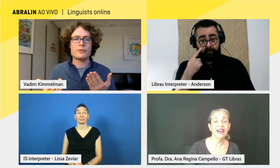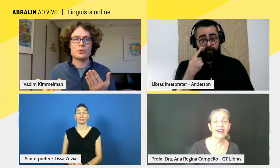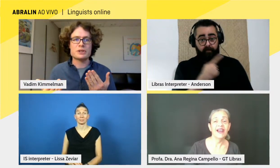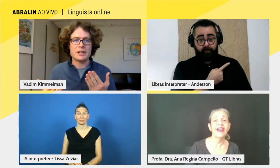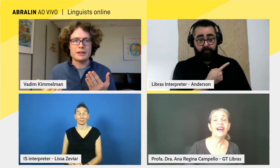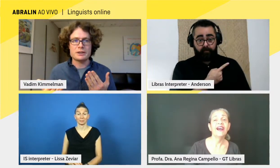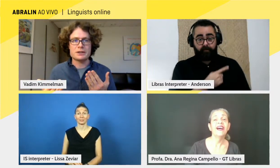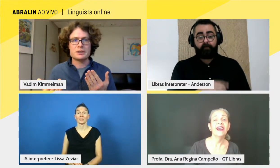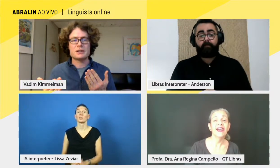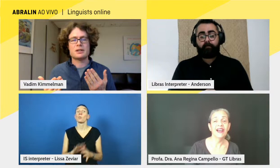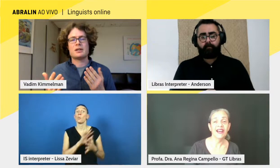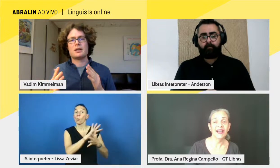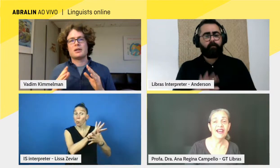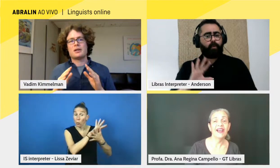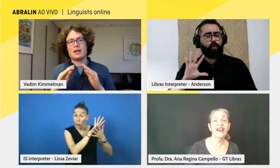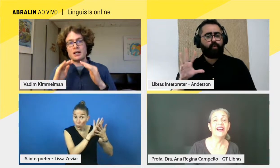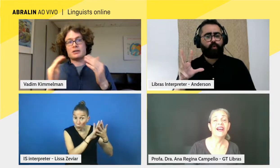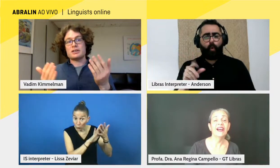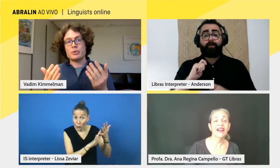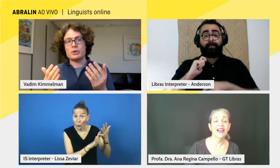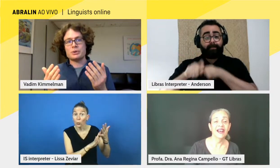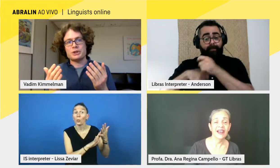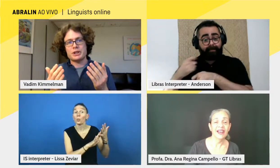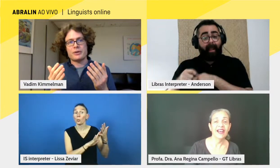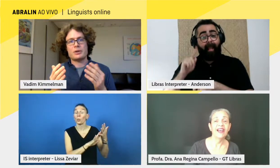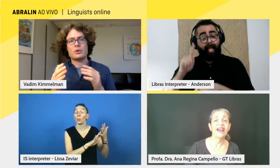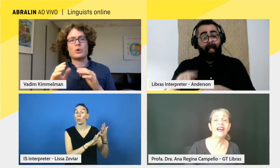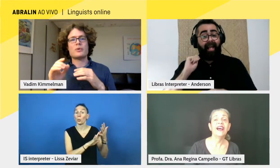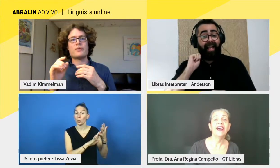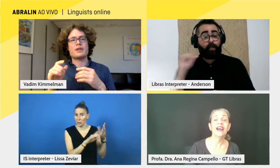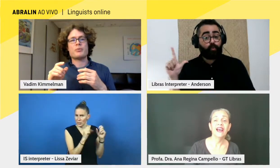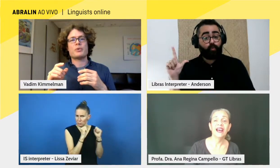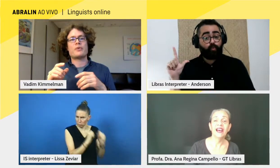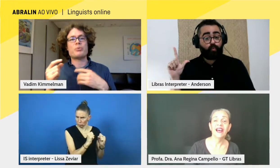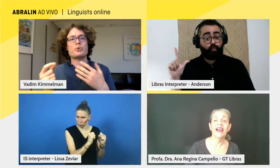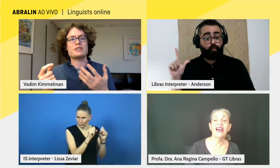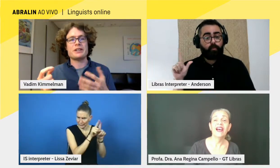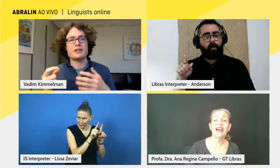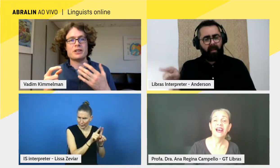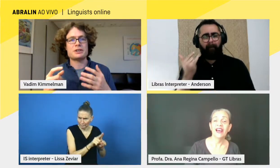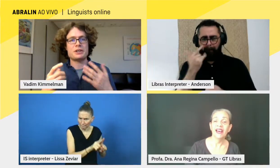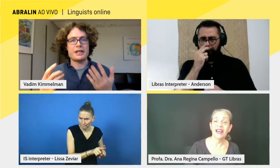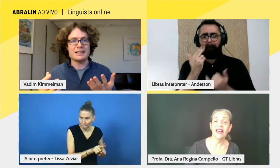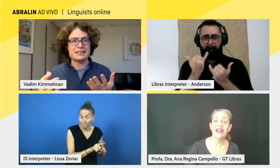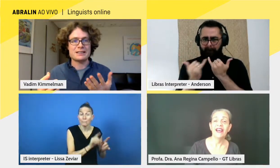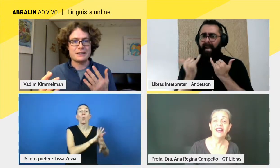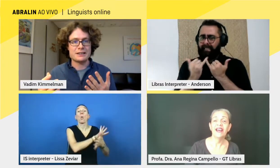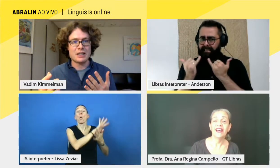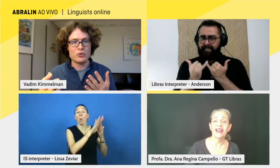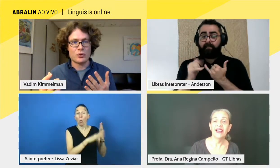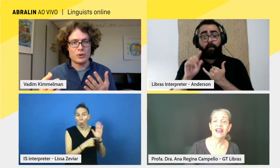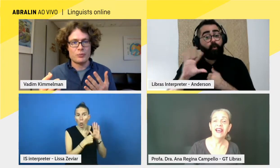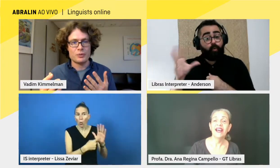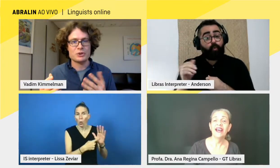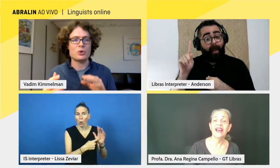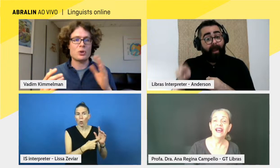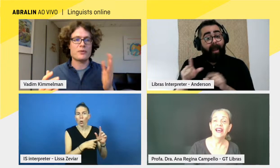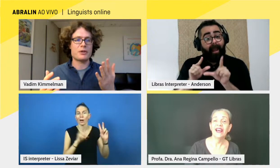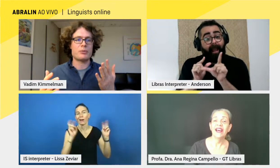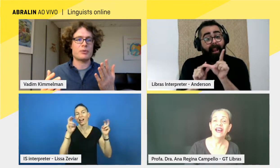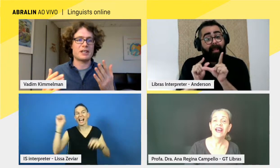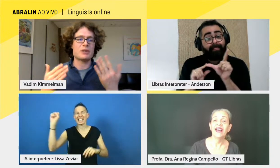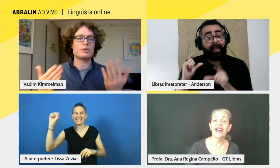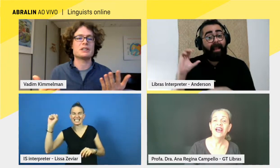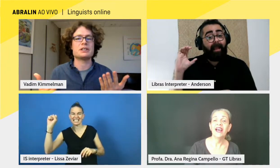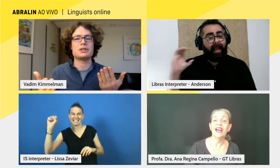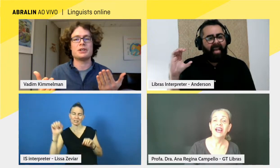So all of those signs are similar to each other. All of them represent the letter S in some form. So all